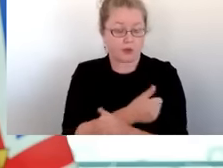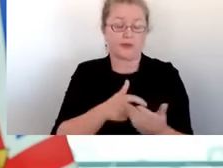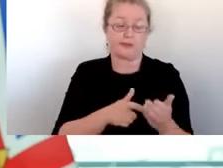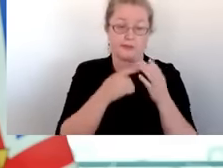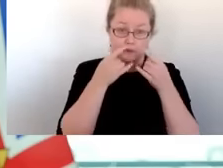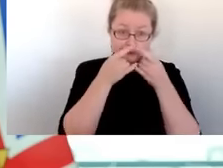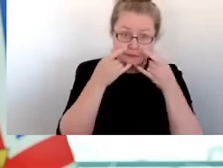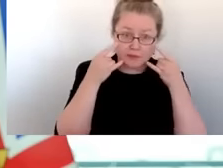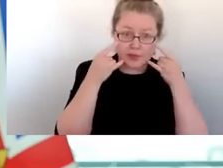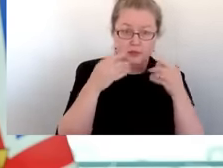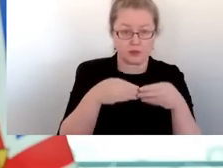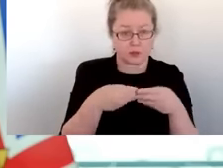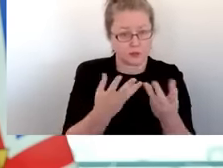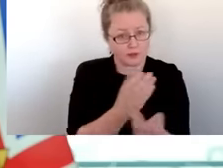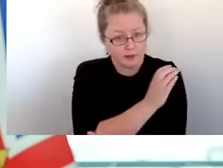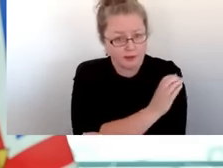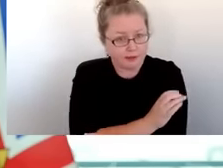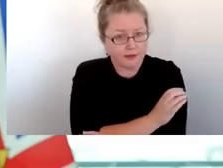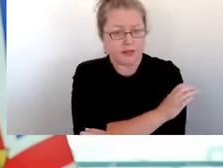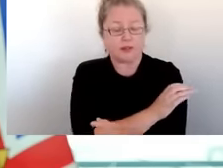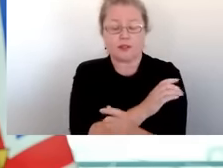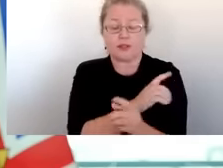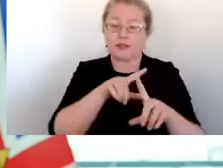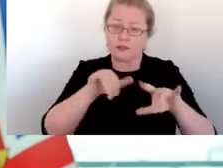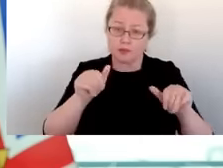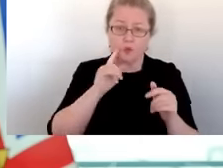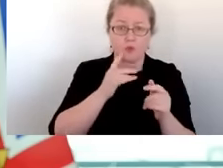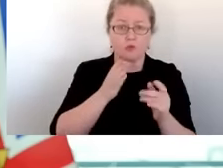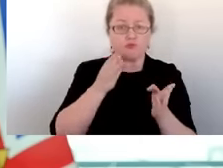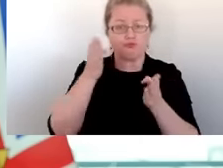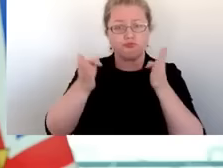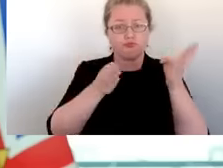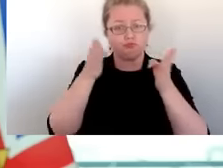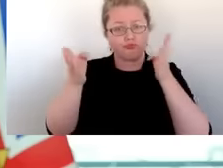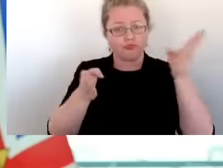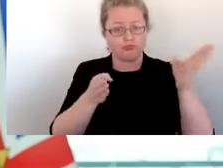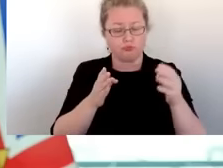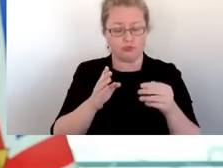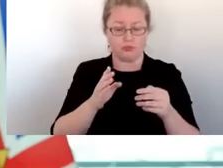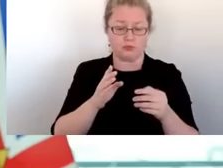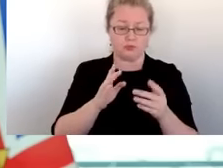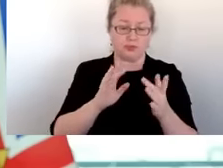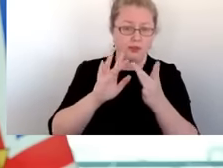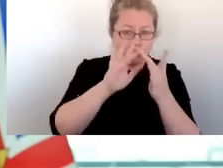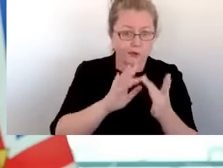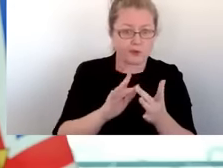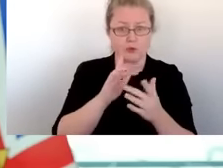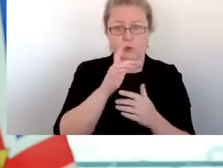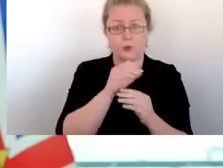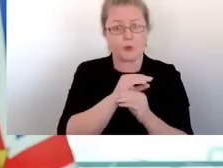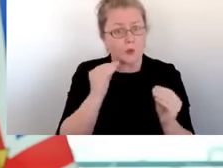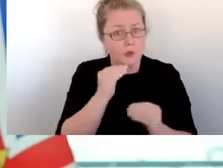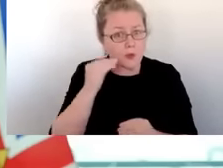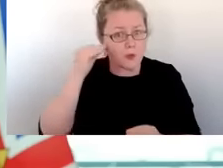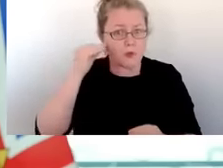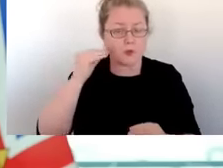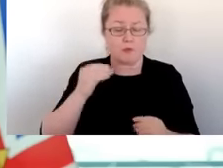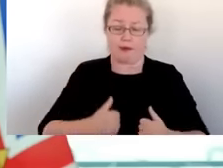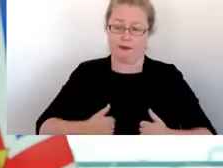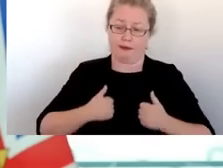will also do, as I said, all the difficult outreach to populations who are, more vulnerable, are homeless, are